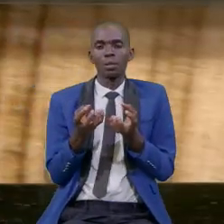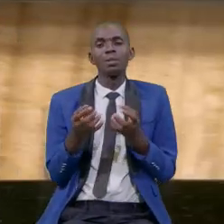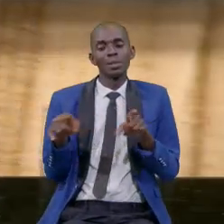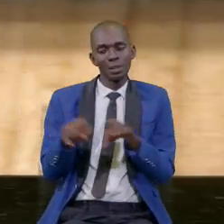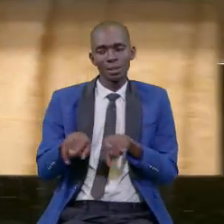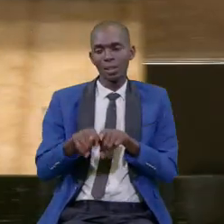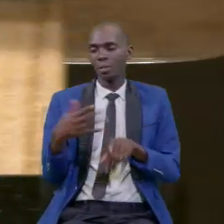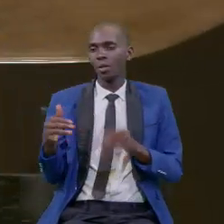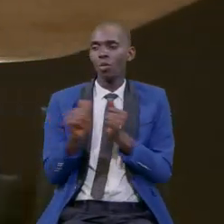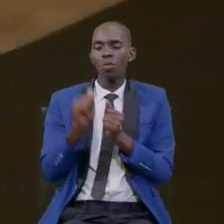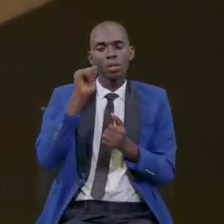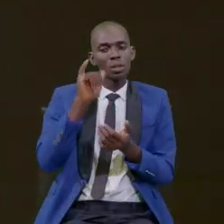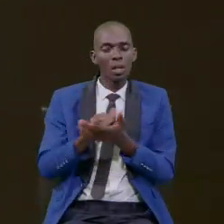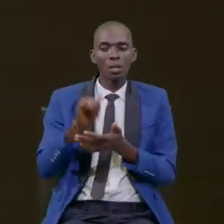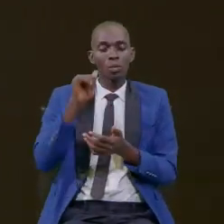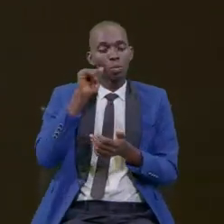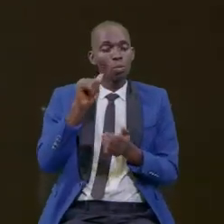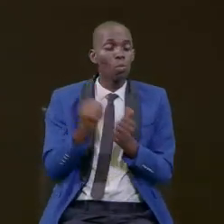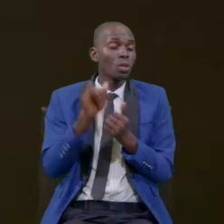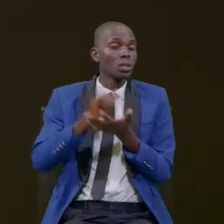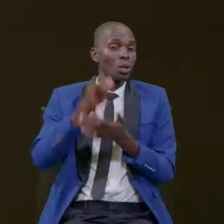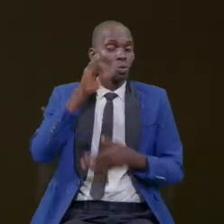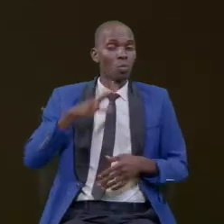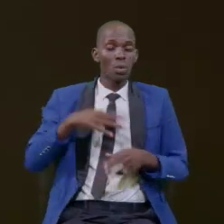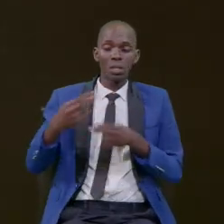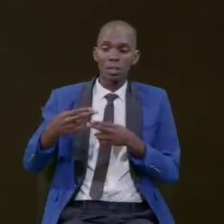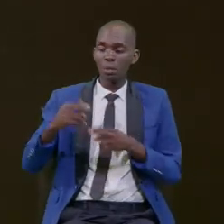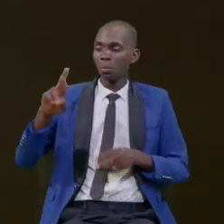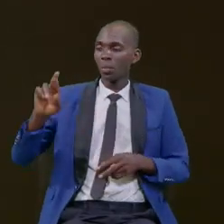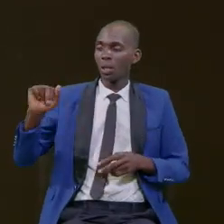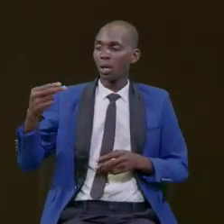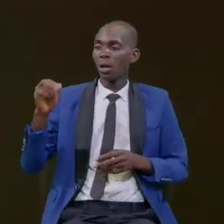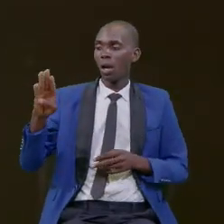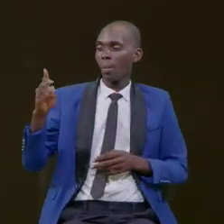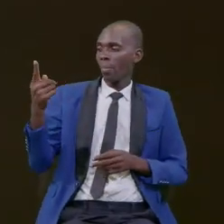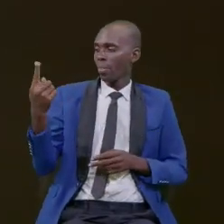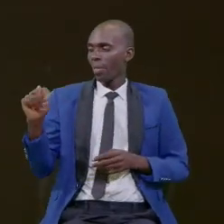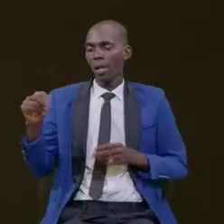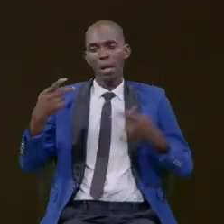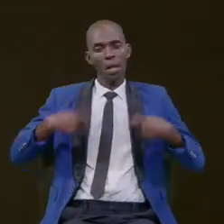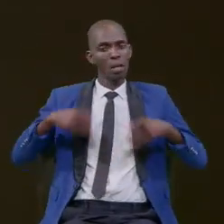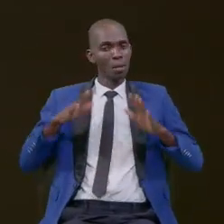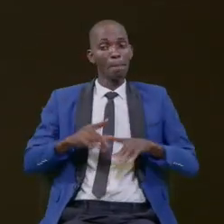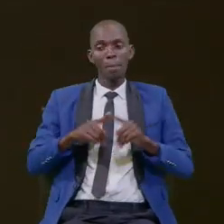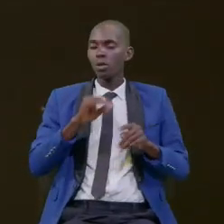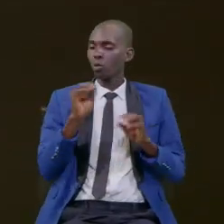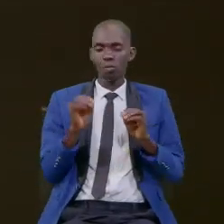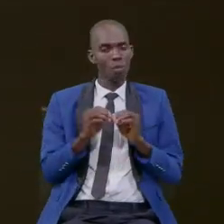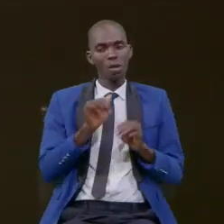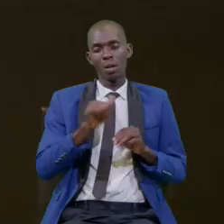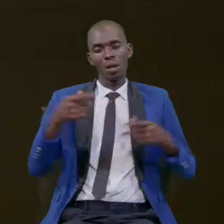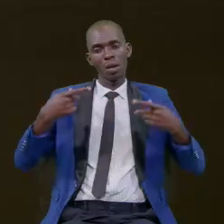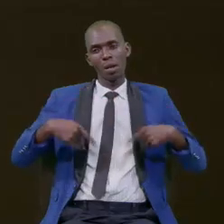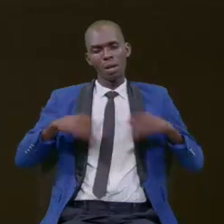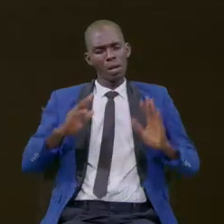not remaining in that trade of being a harlot. How do we know that?